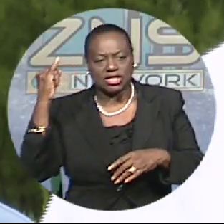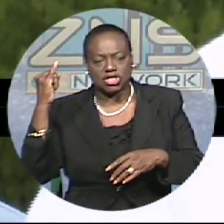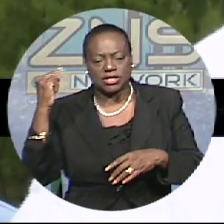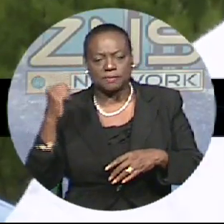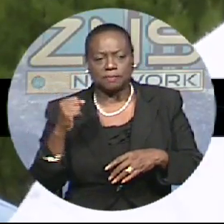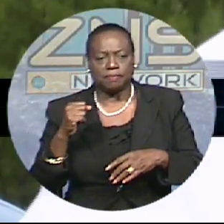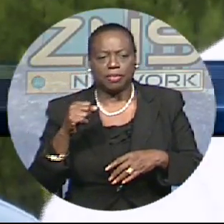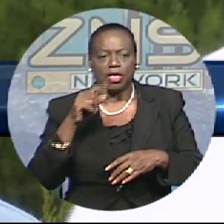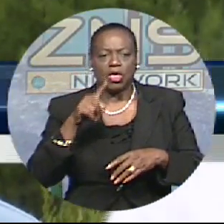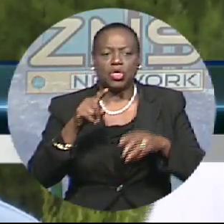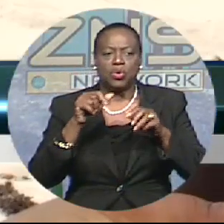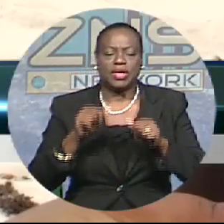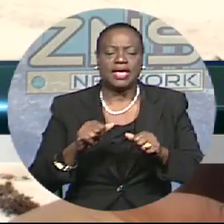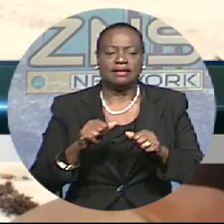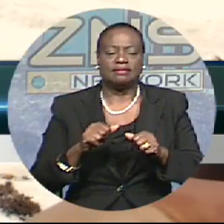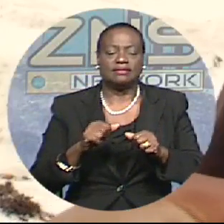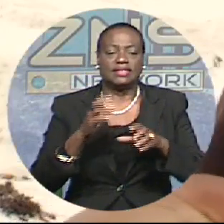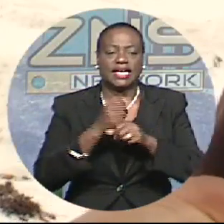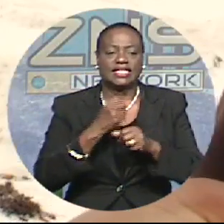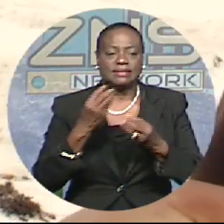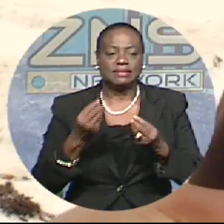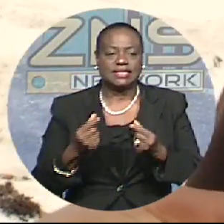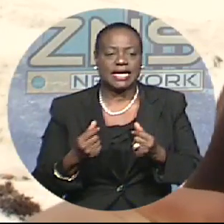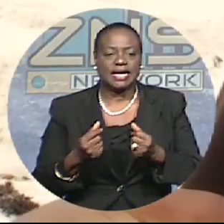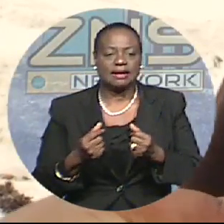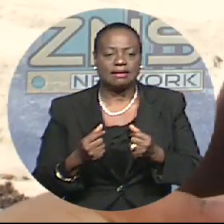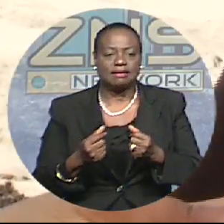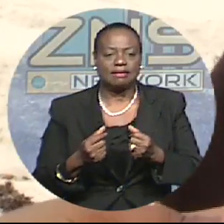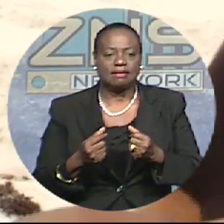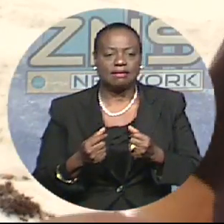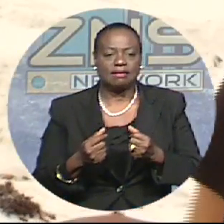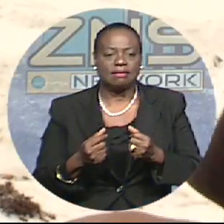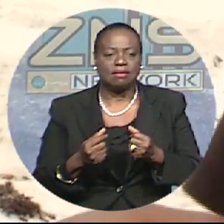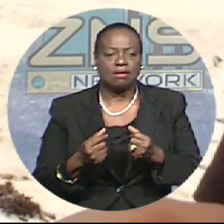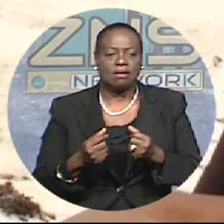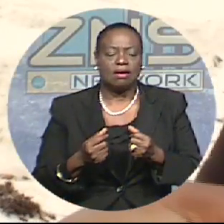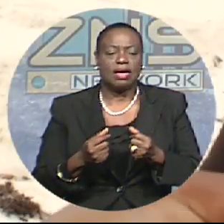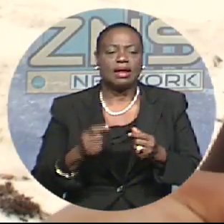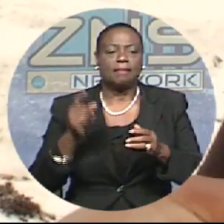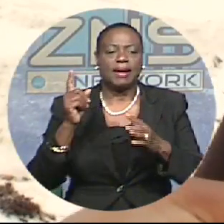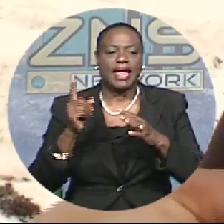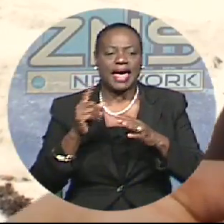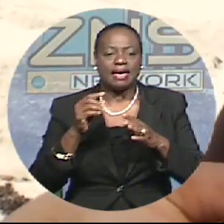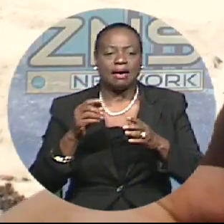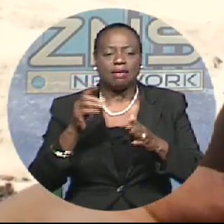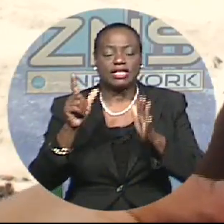needed for the contractors. Law, I believe, applies to all of the Commonwealth.